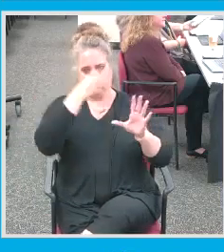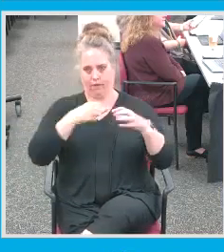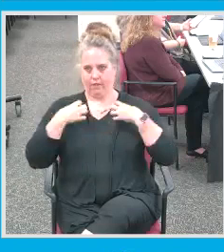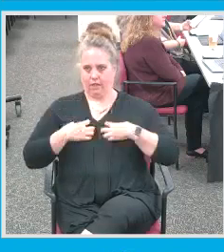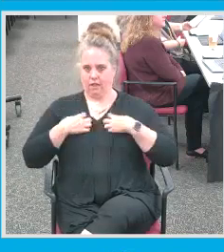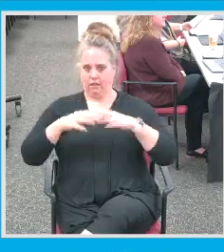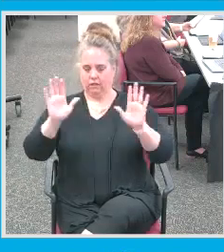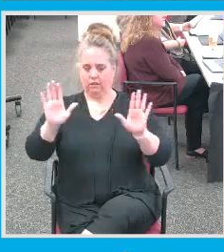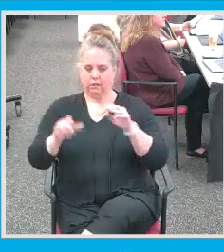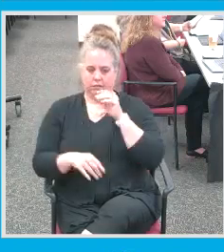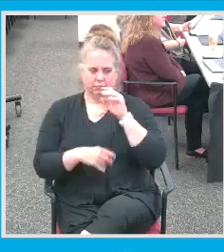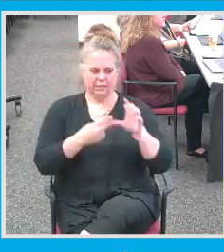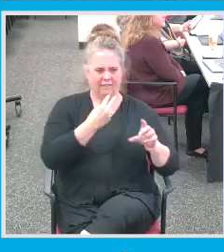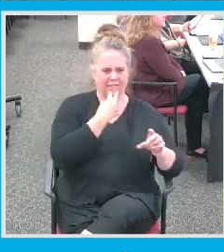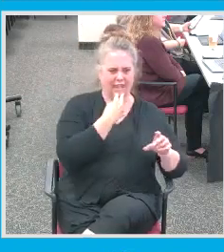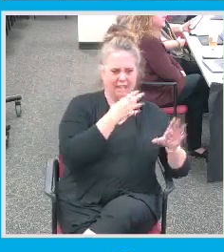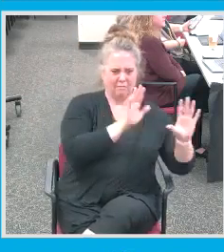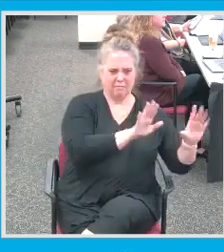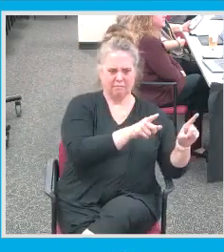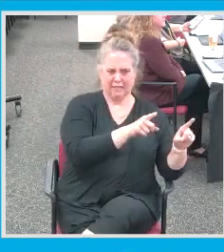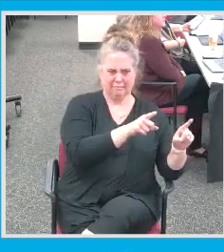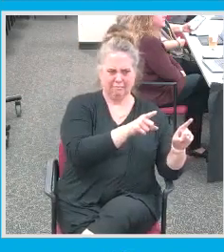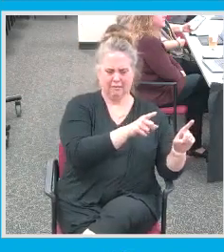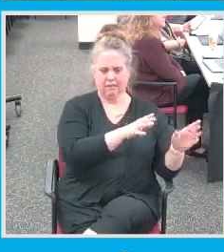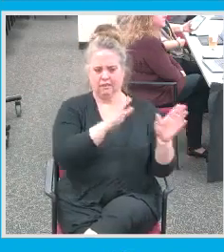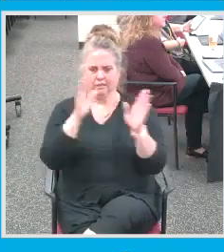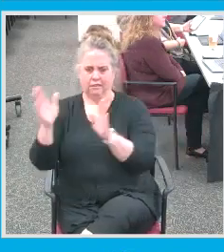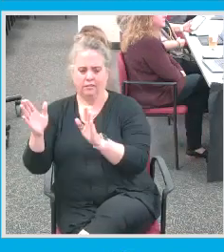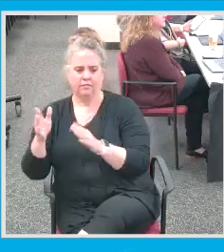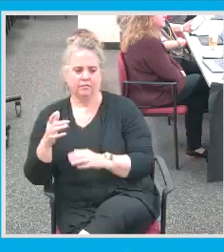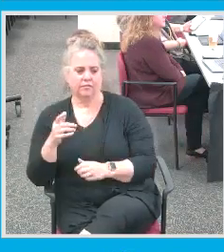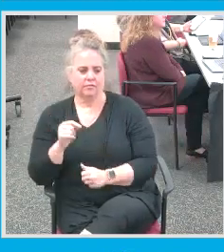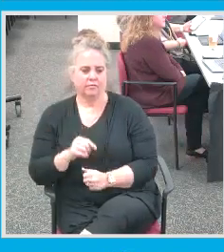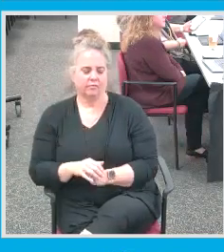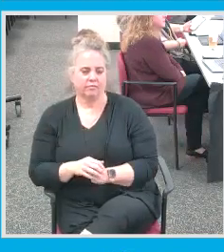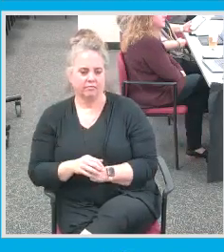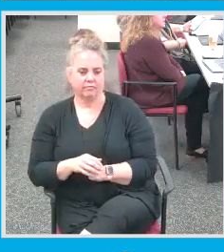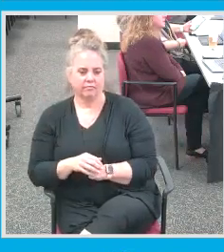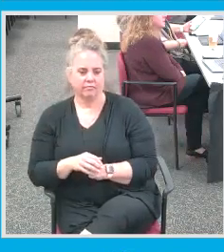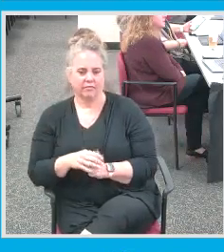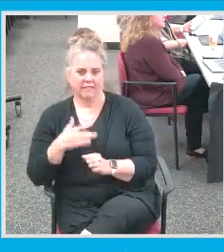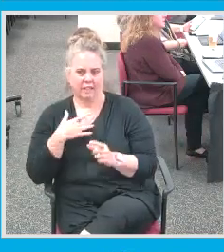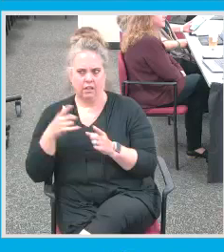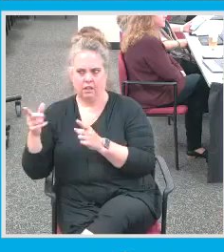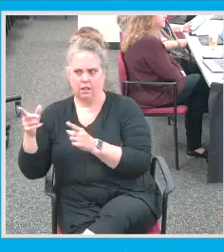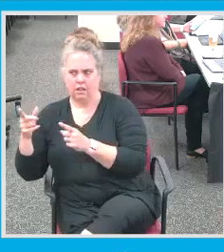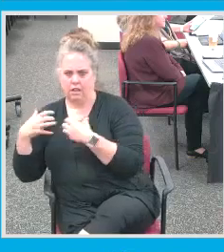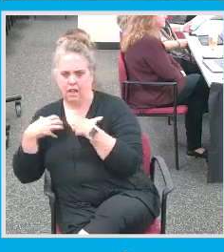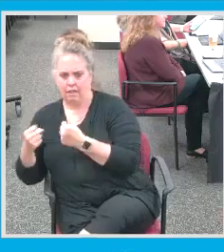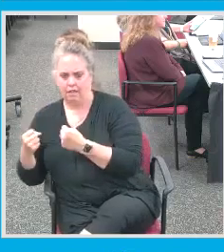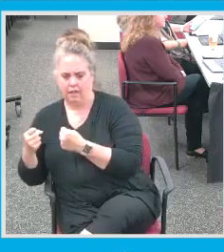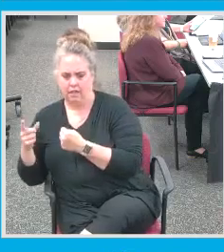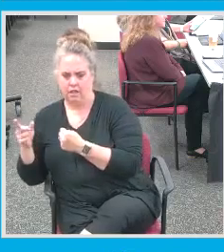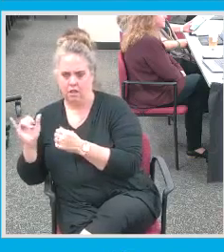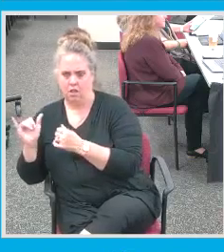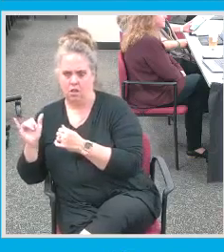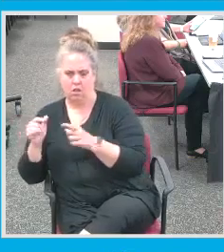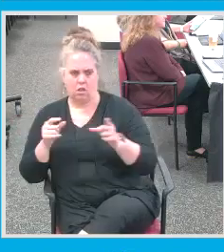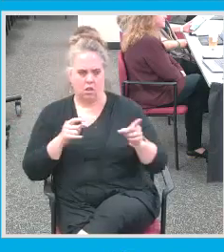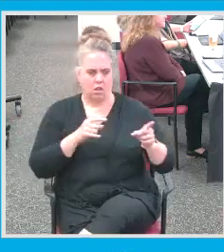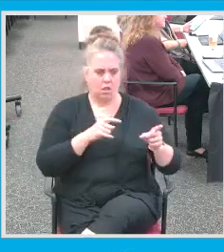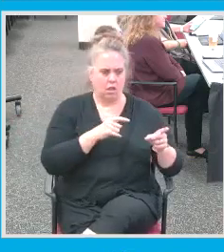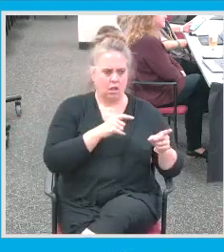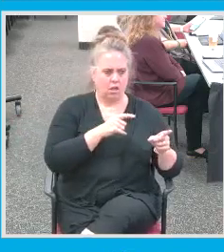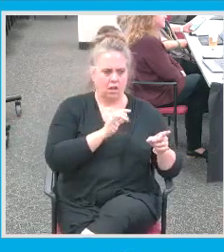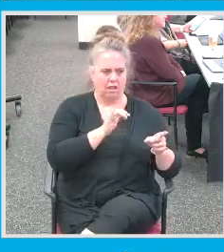like would come up and they'd like 2 times kind of come up and feel them again and kind of have an impact on it. but also the students that pledged to not